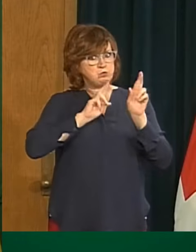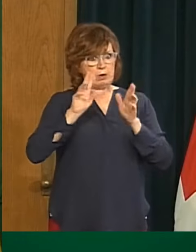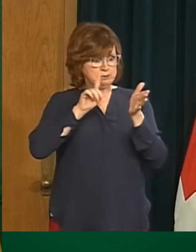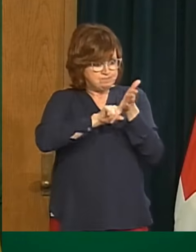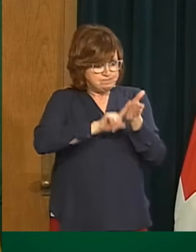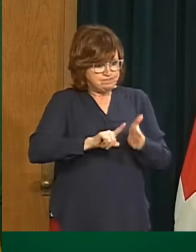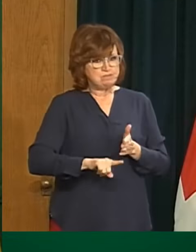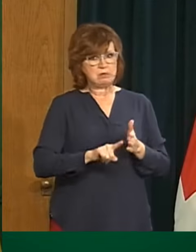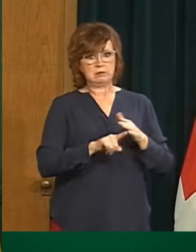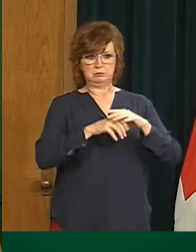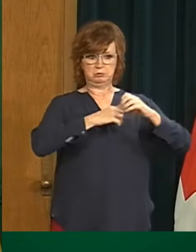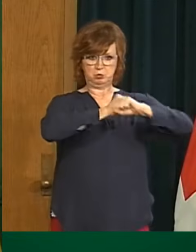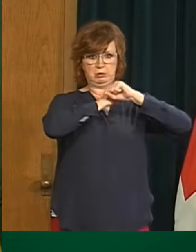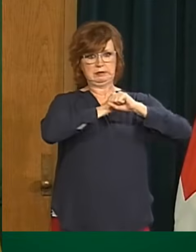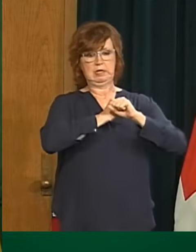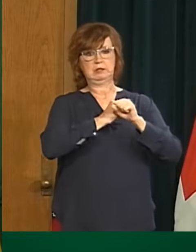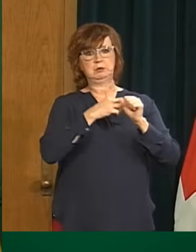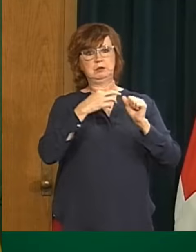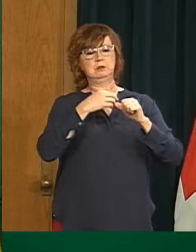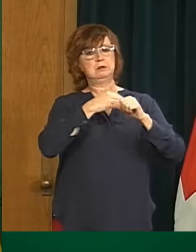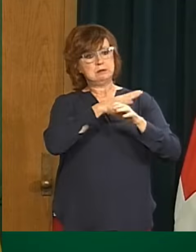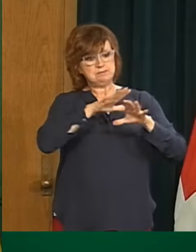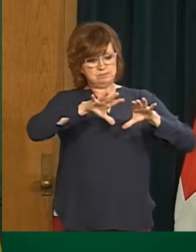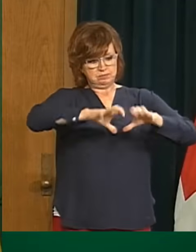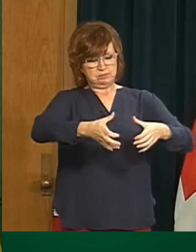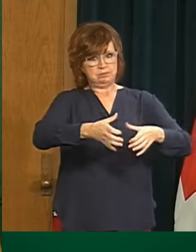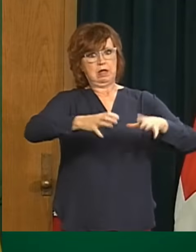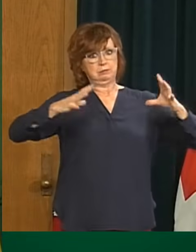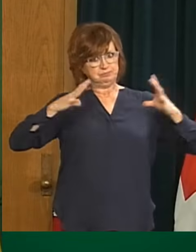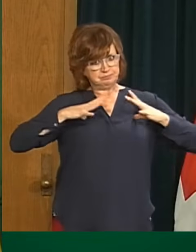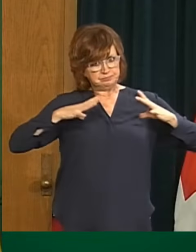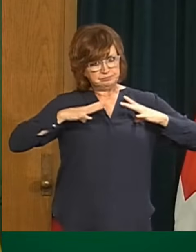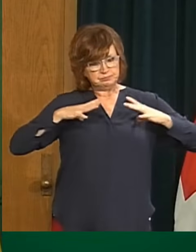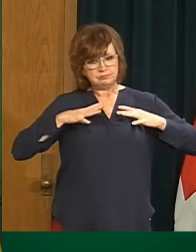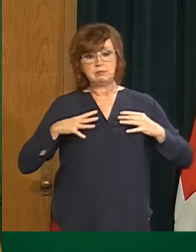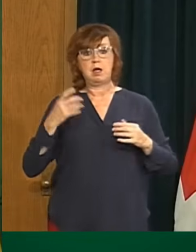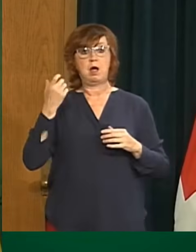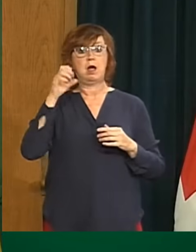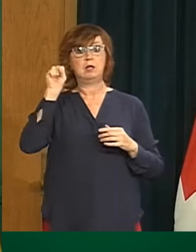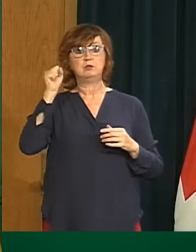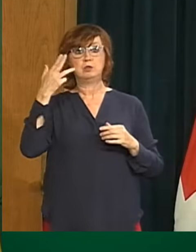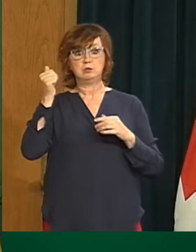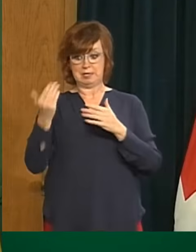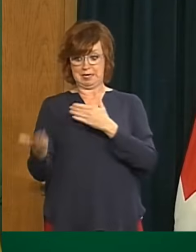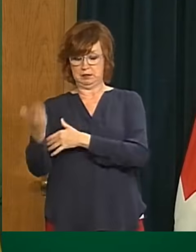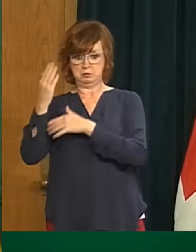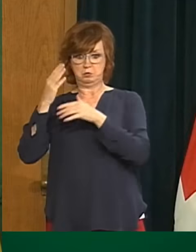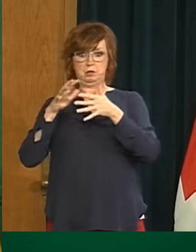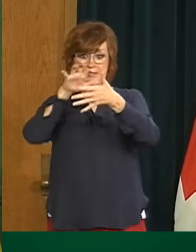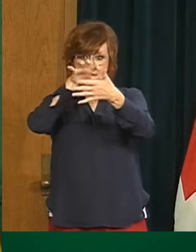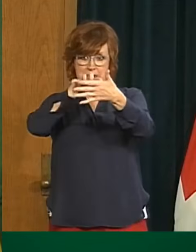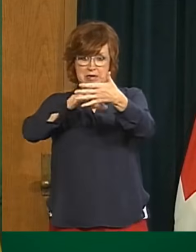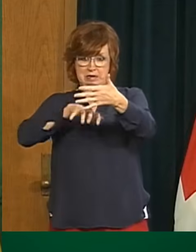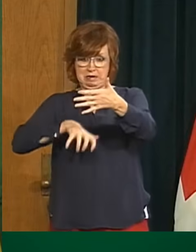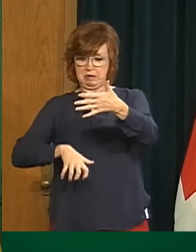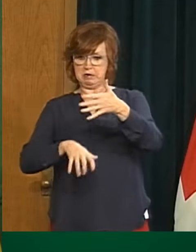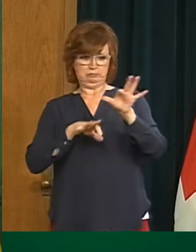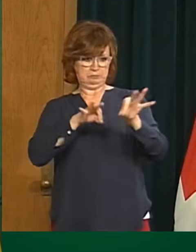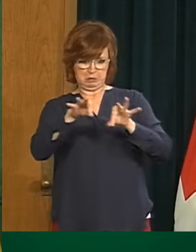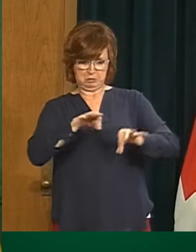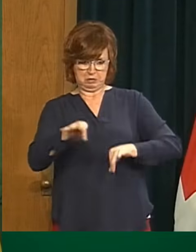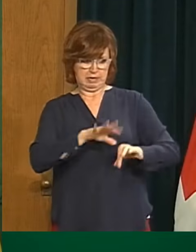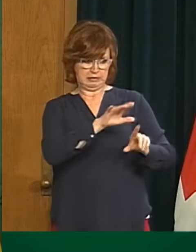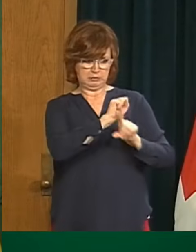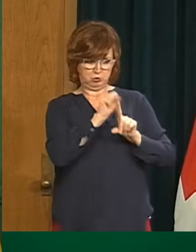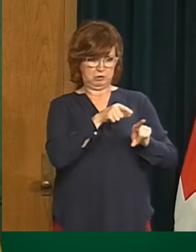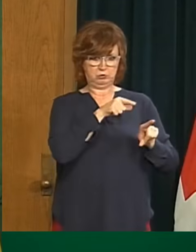the staff, and the community. This morning, the SHA issued a statement outlining the situation at the PA Victoria Hospital and